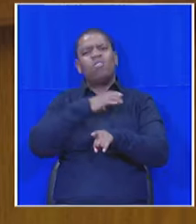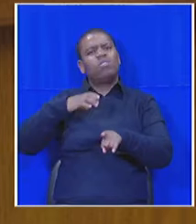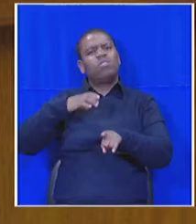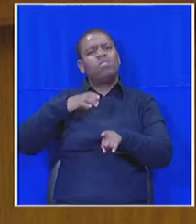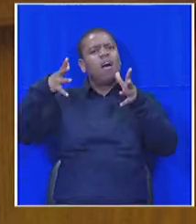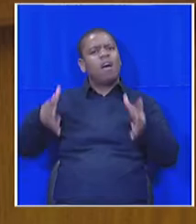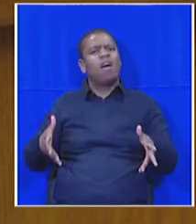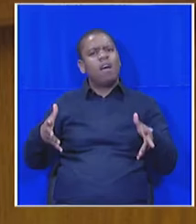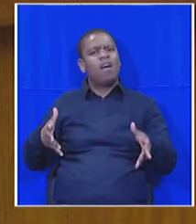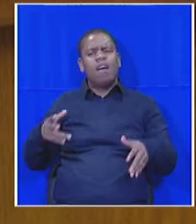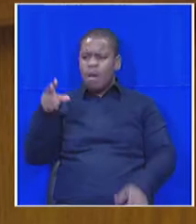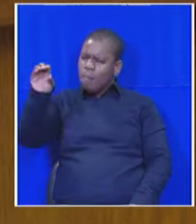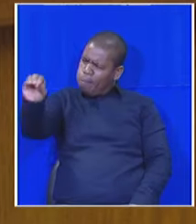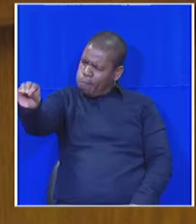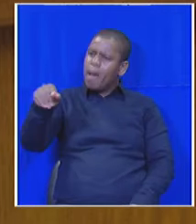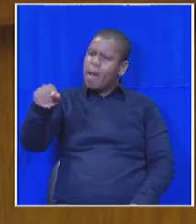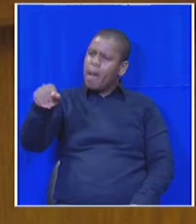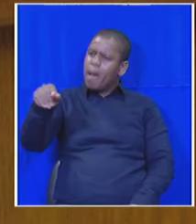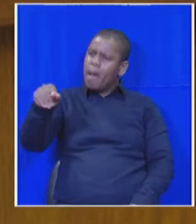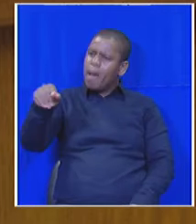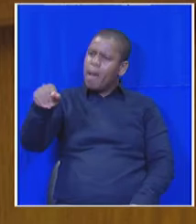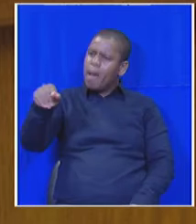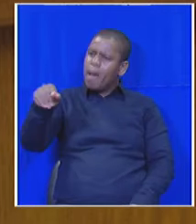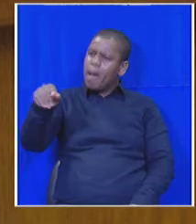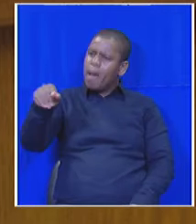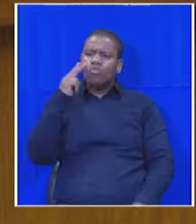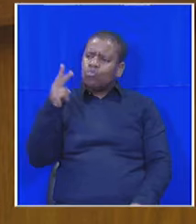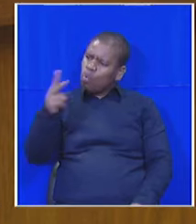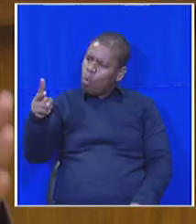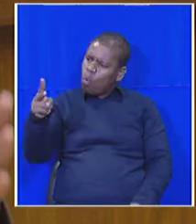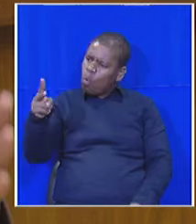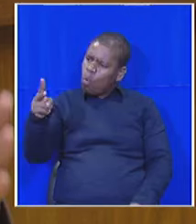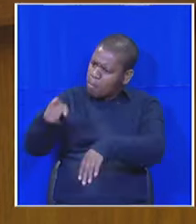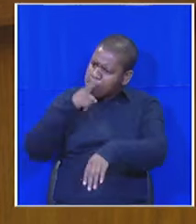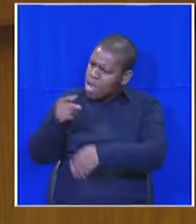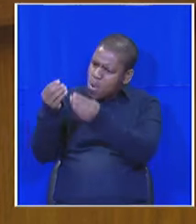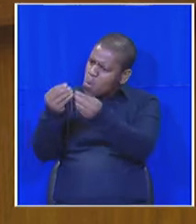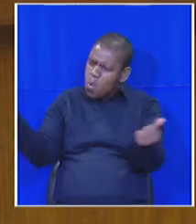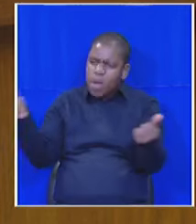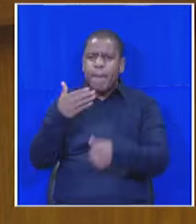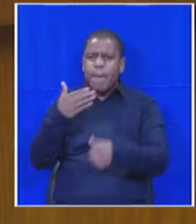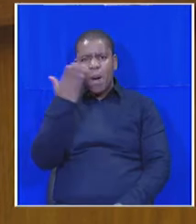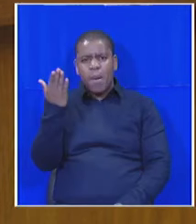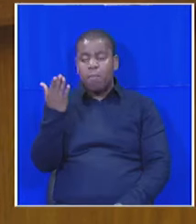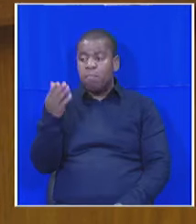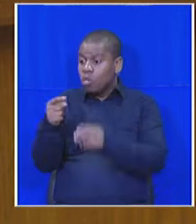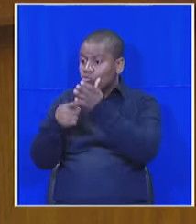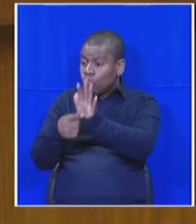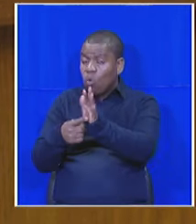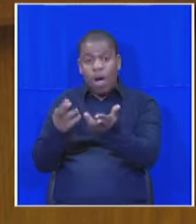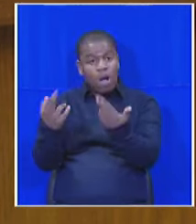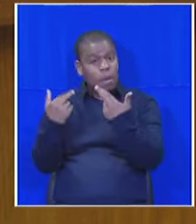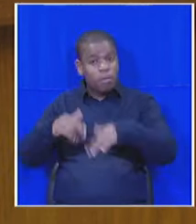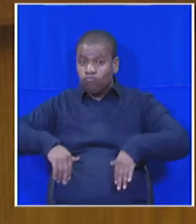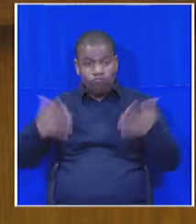see that and do anything about it, it makes you wonder whether there is accountability. And